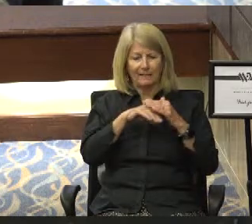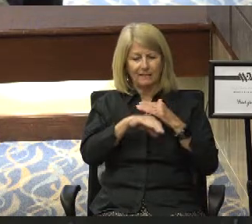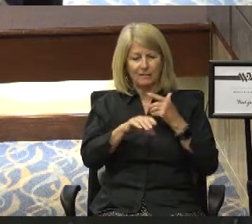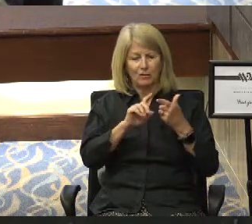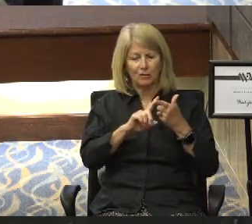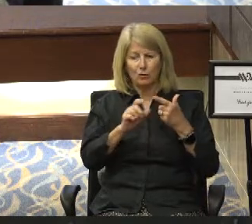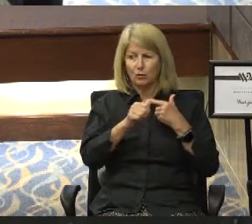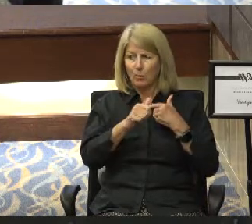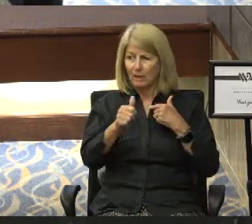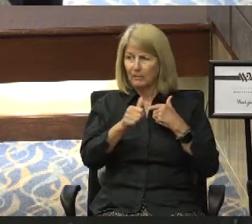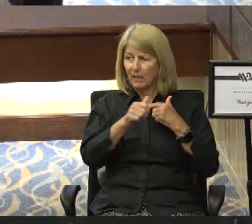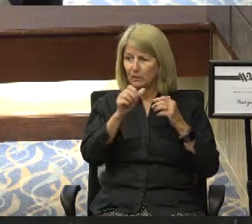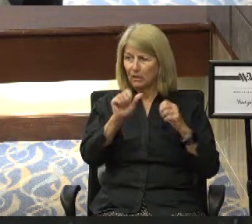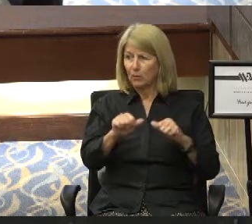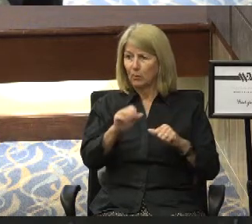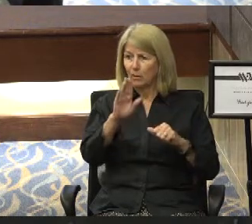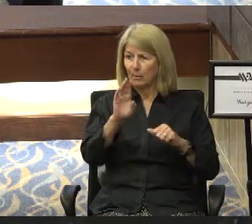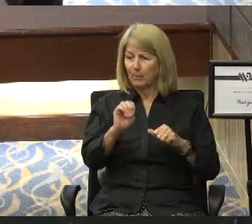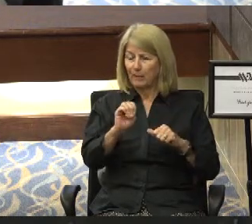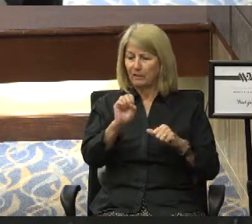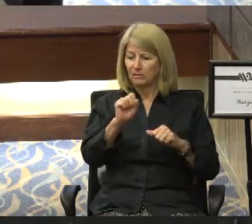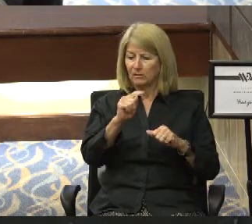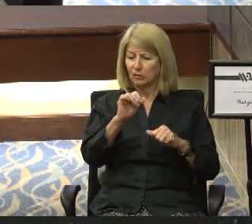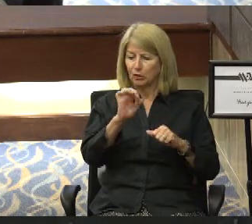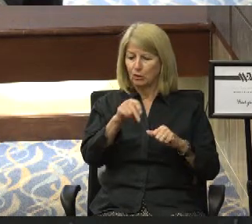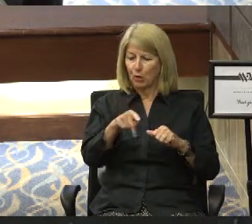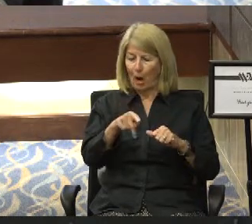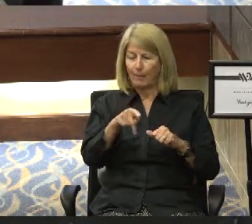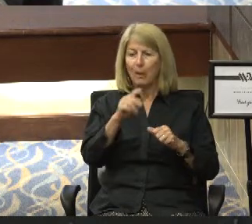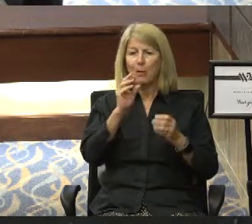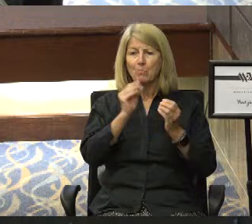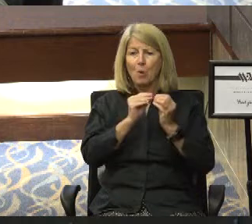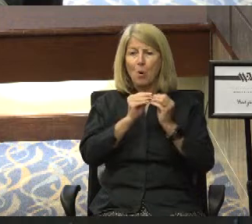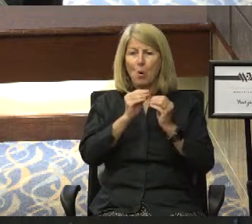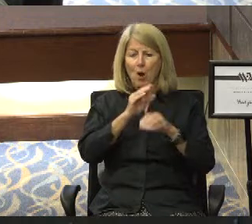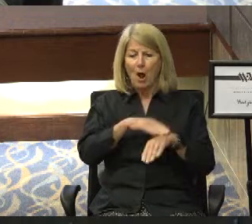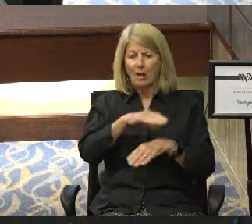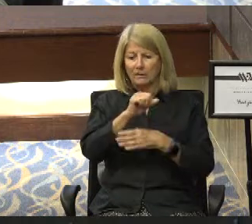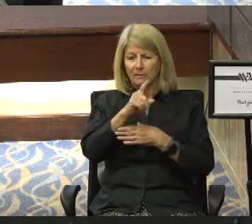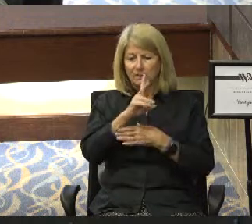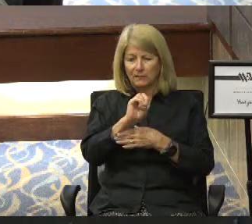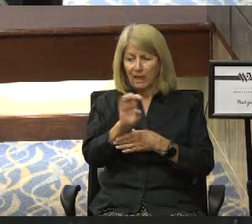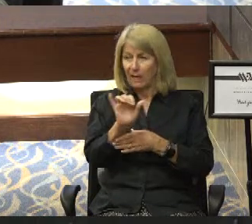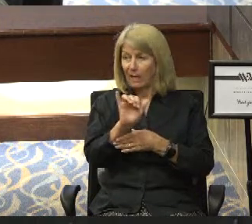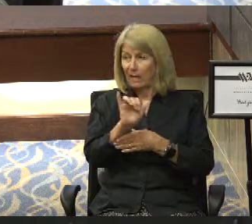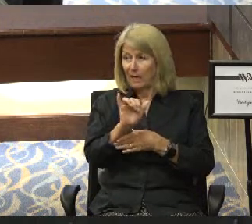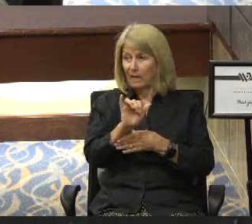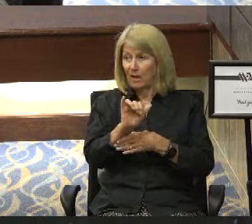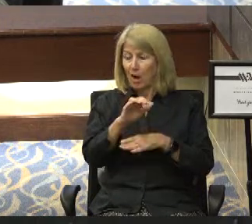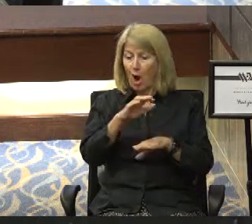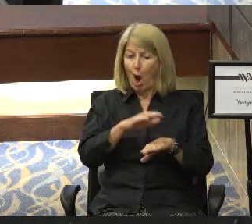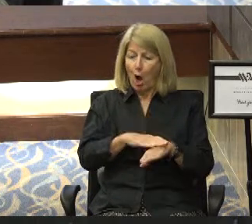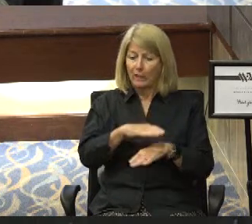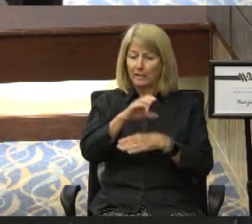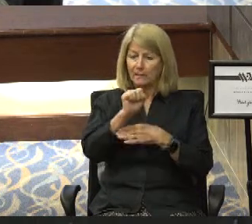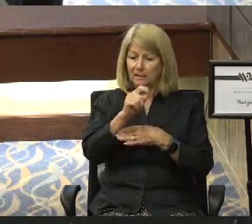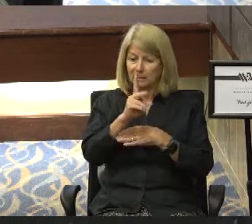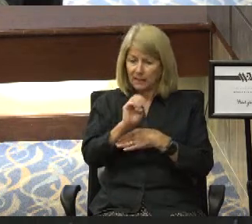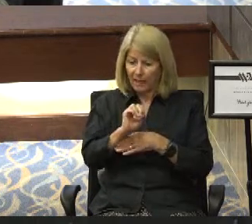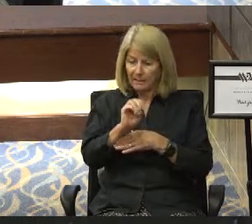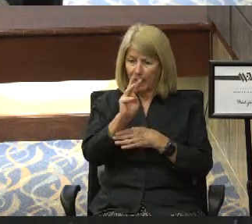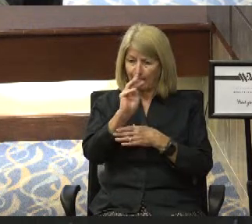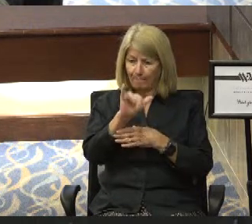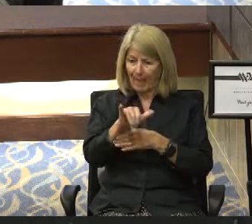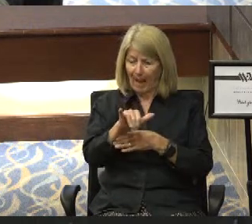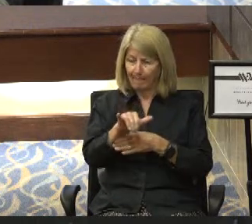transportation there could be a stop more on-site, like on the site map, like maybe as